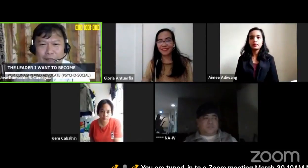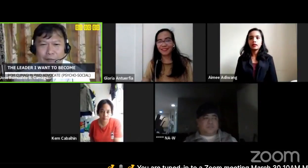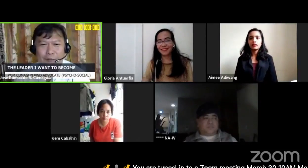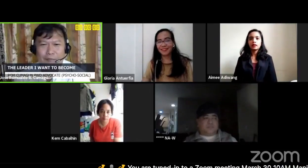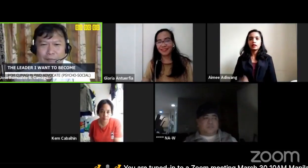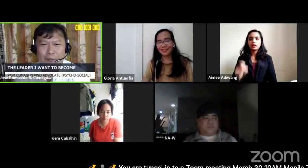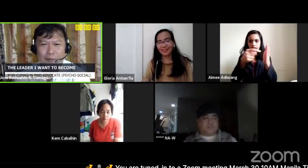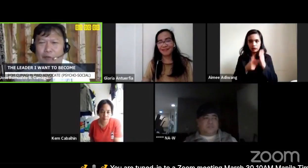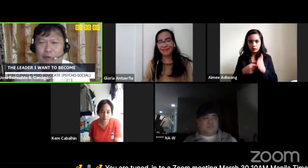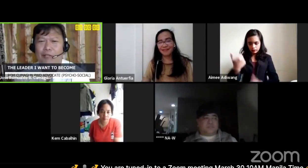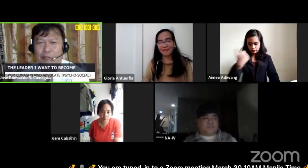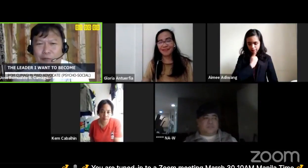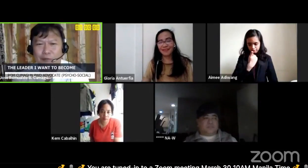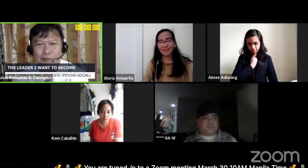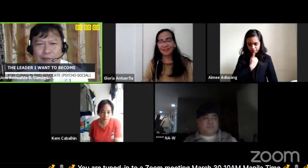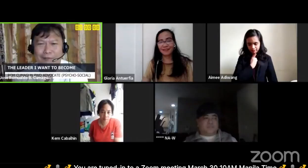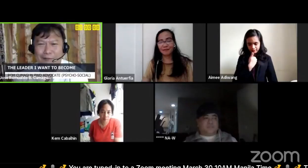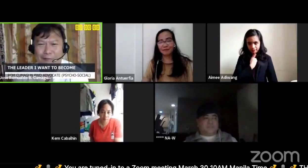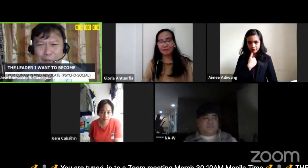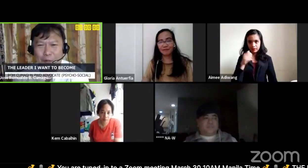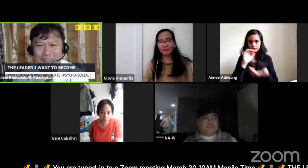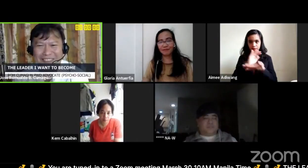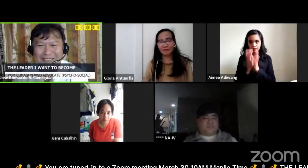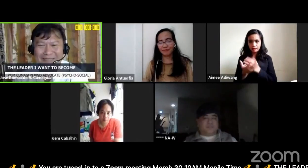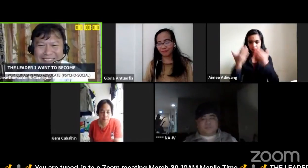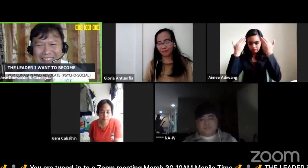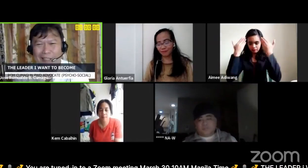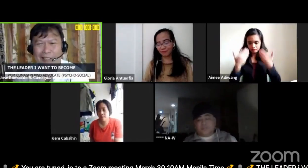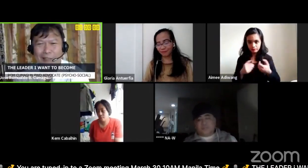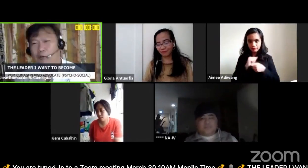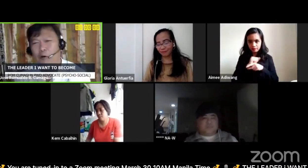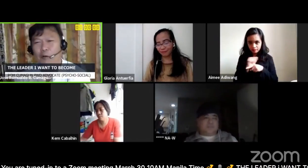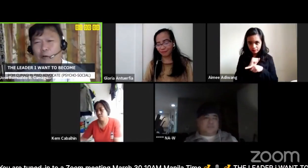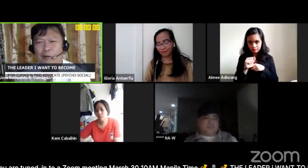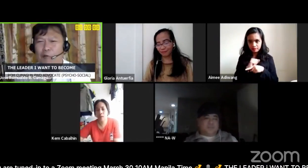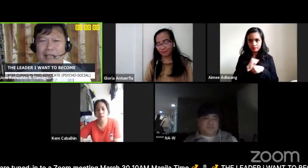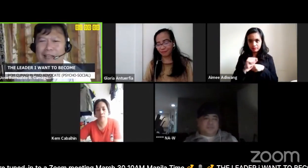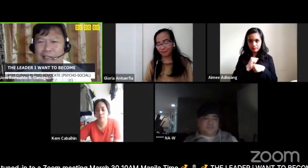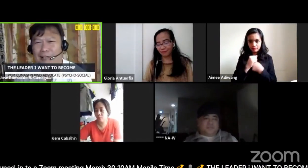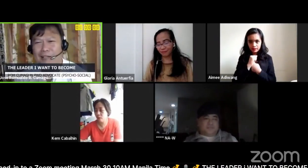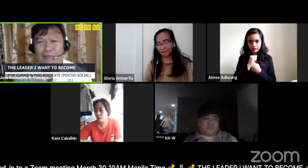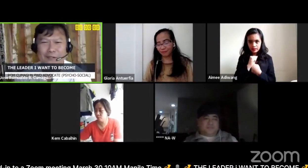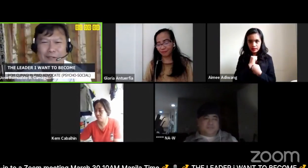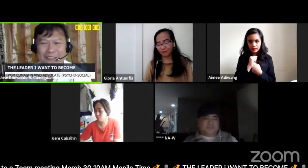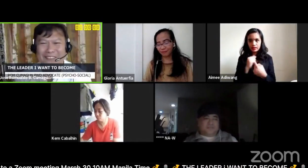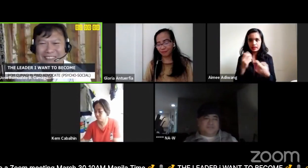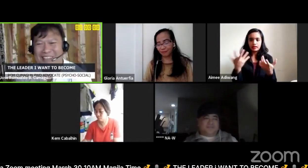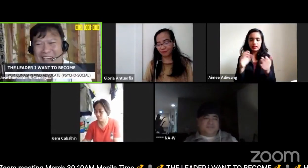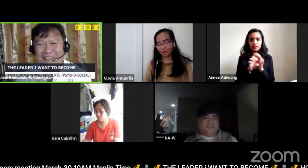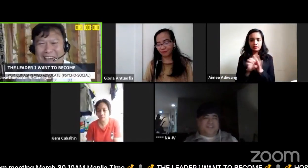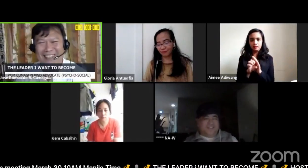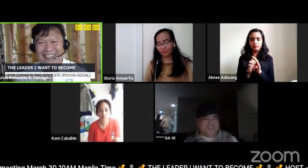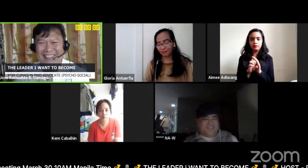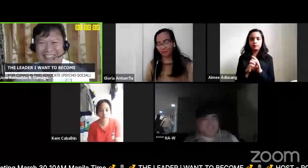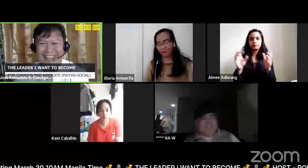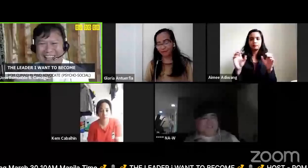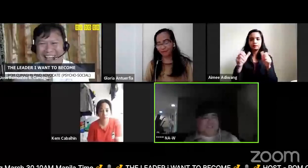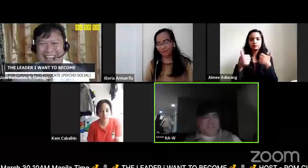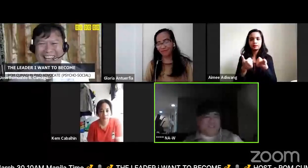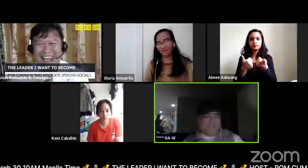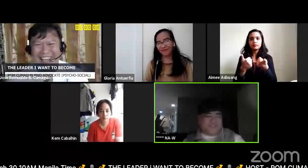demand of themselves to be audacious, to be bold, to go where no man has gone before. Star